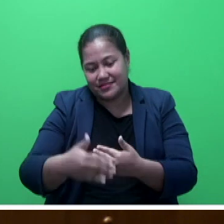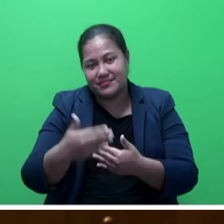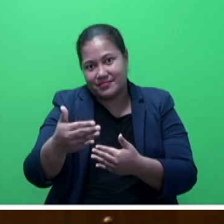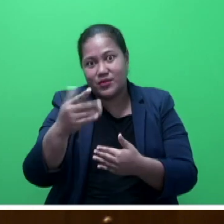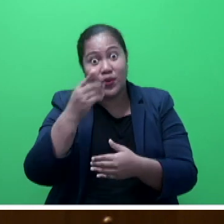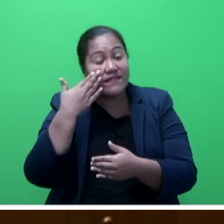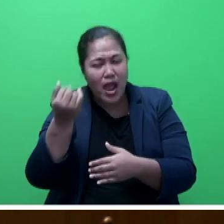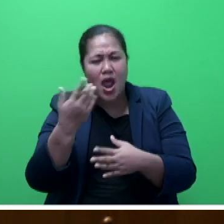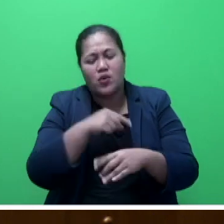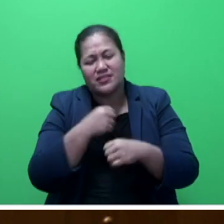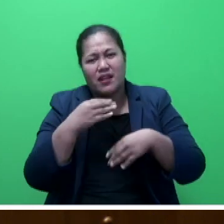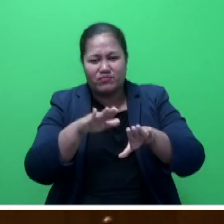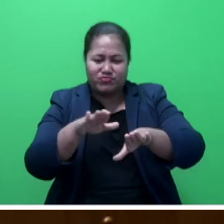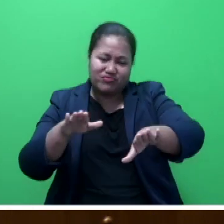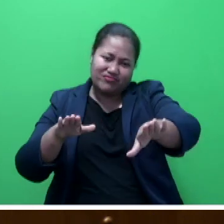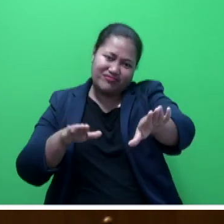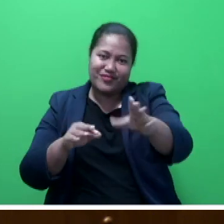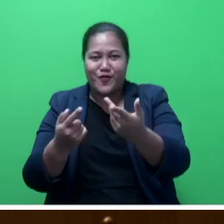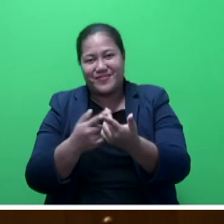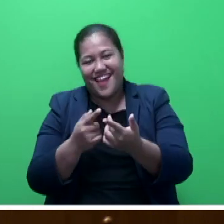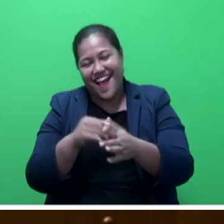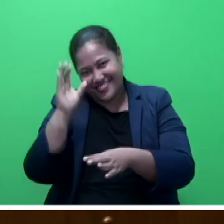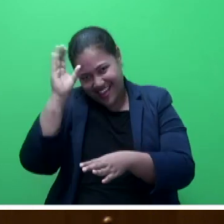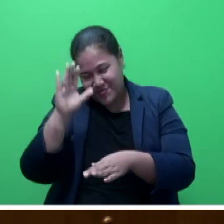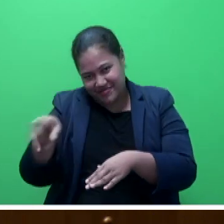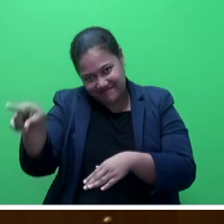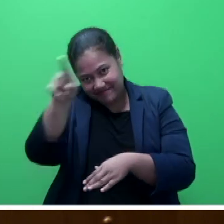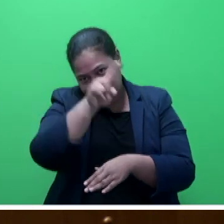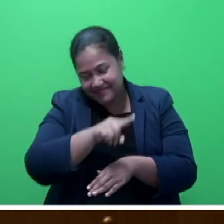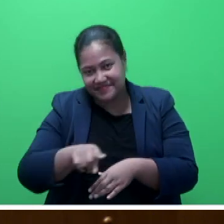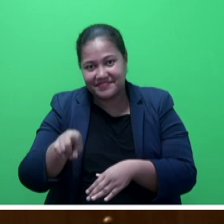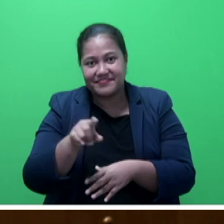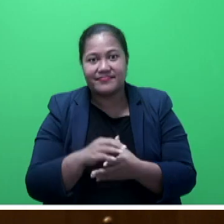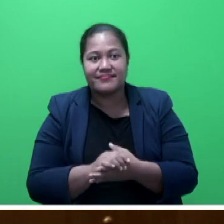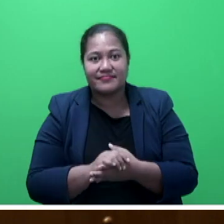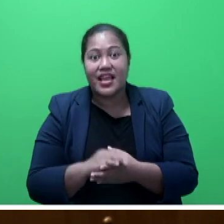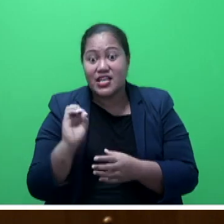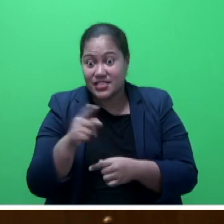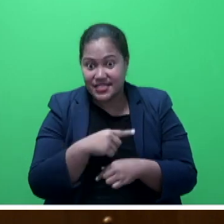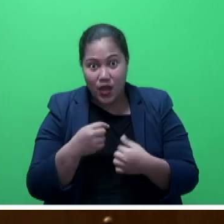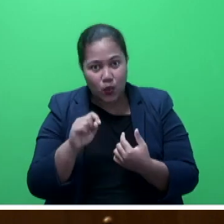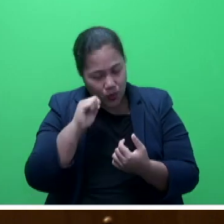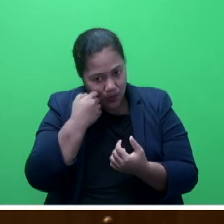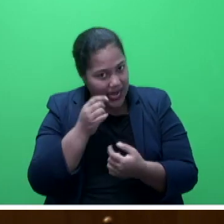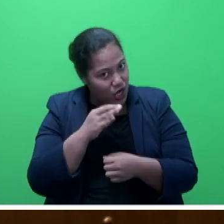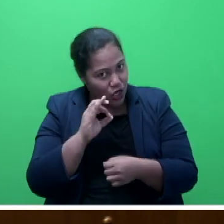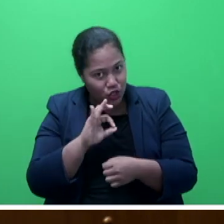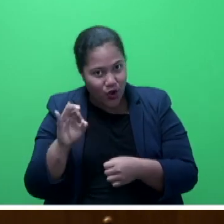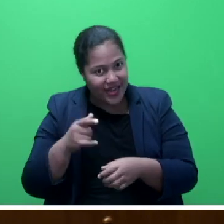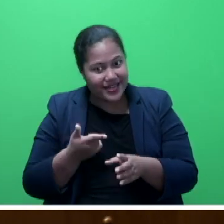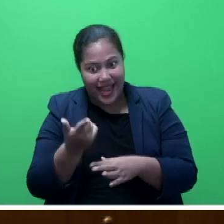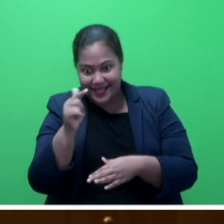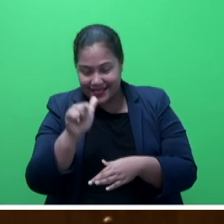behind from the rest of the world. We will not let that be the legacy of this